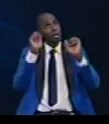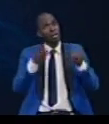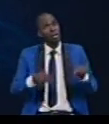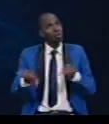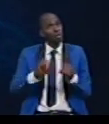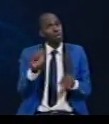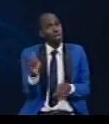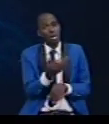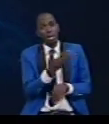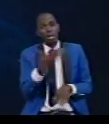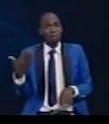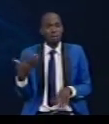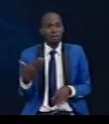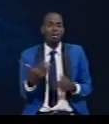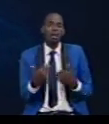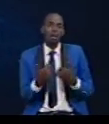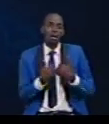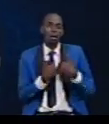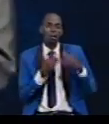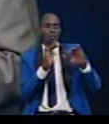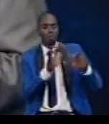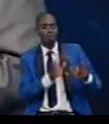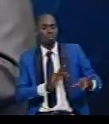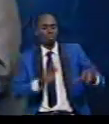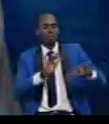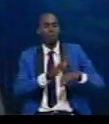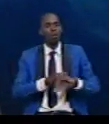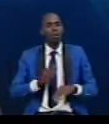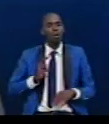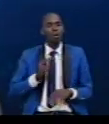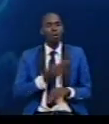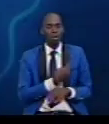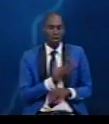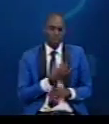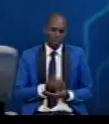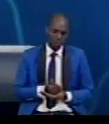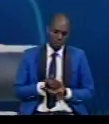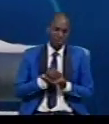have compassion on us and help